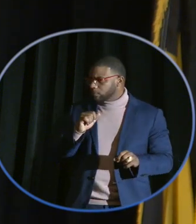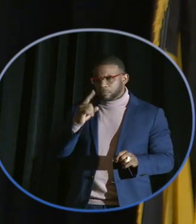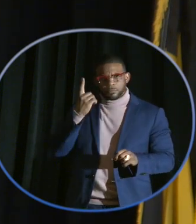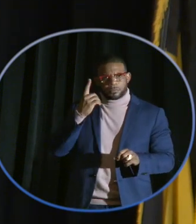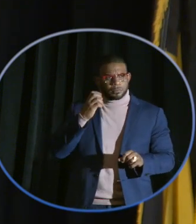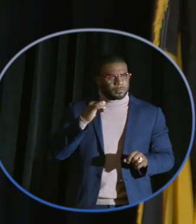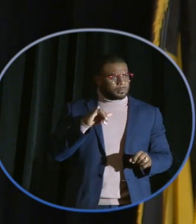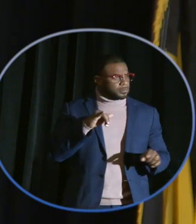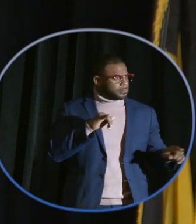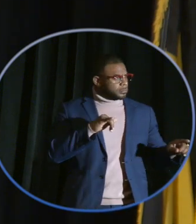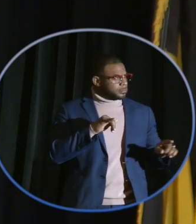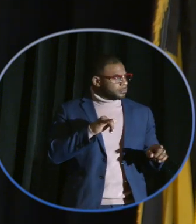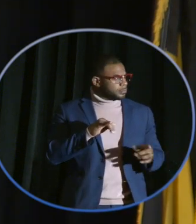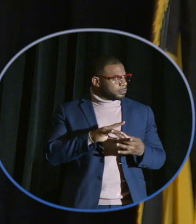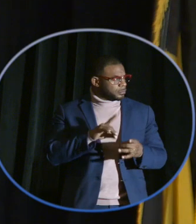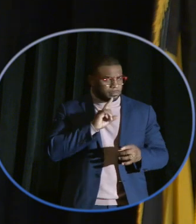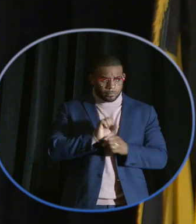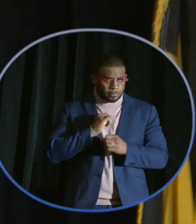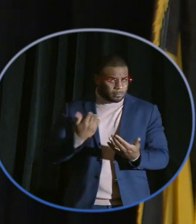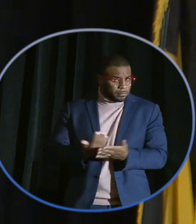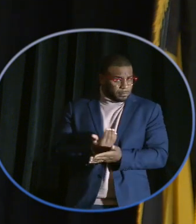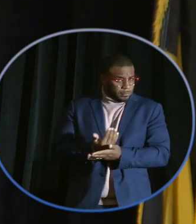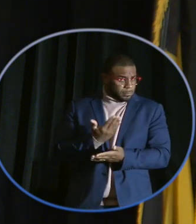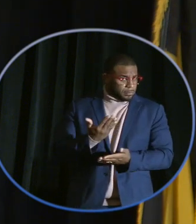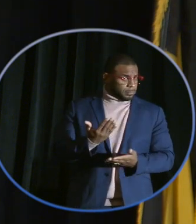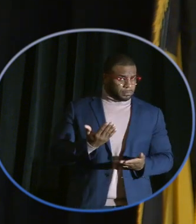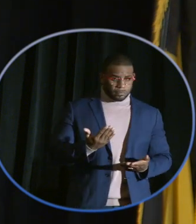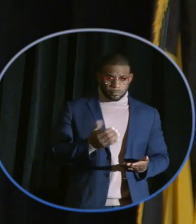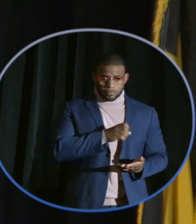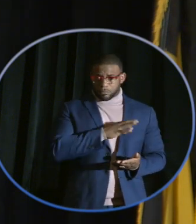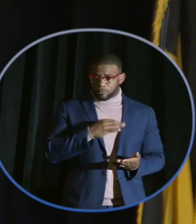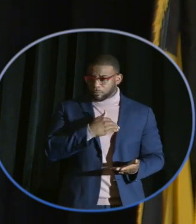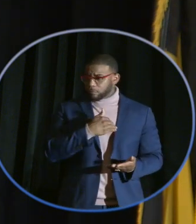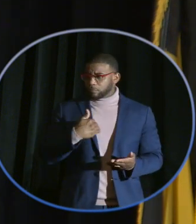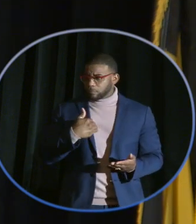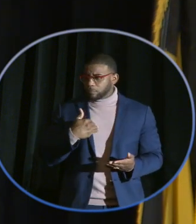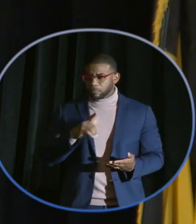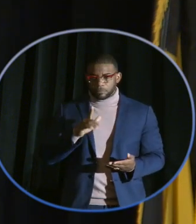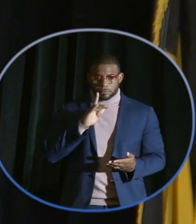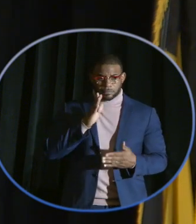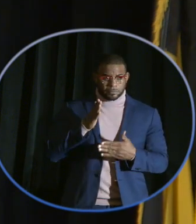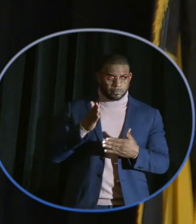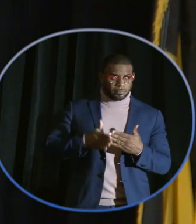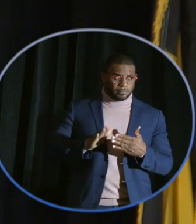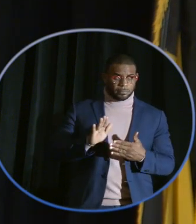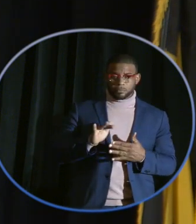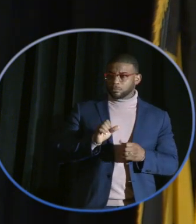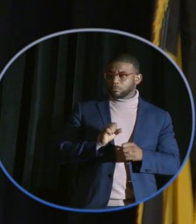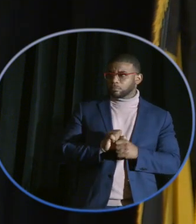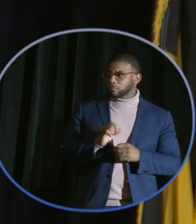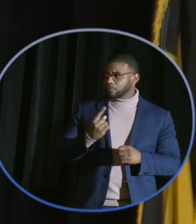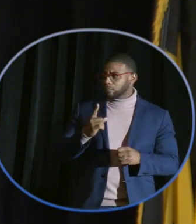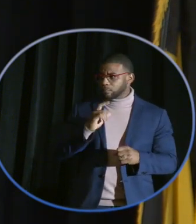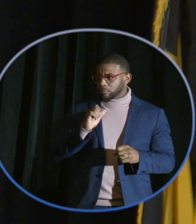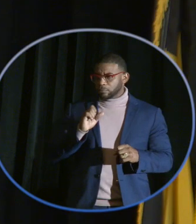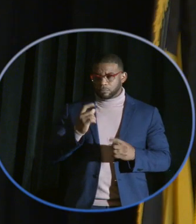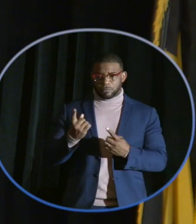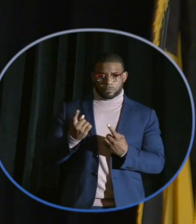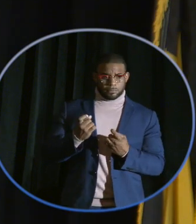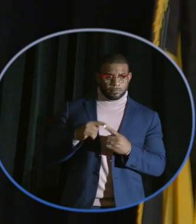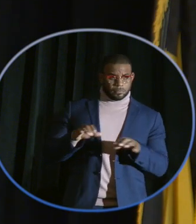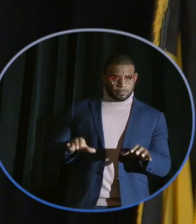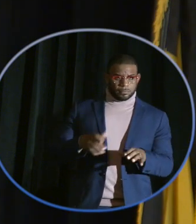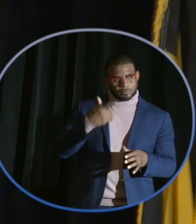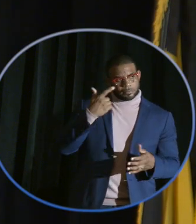Lana Ascension Bates really is our newest staff member. She's going to share something that we were asked to